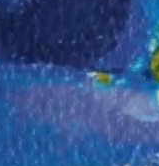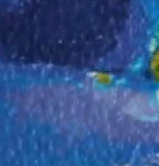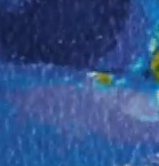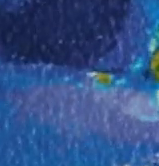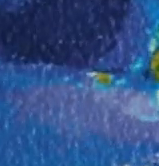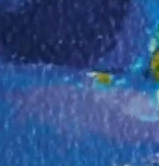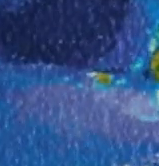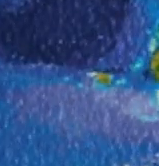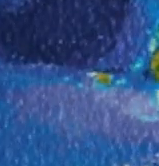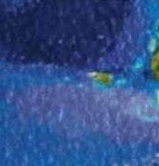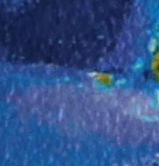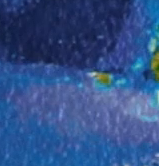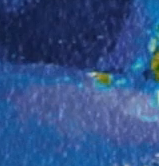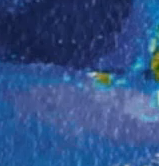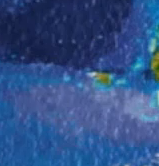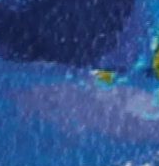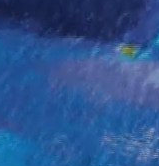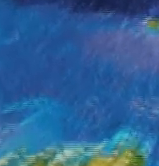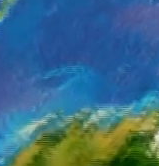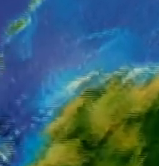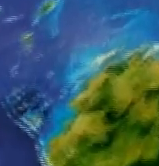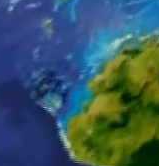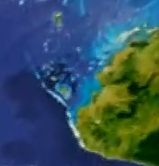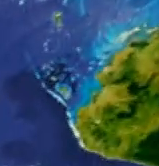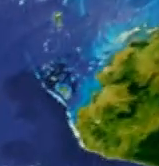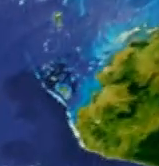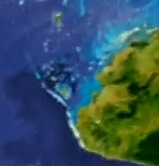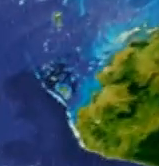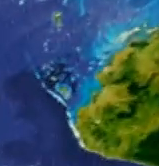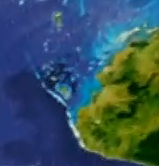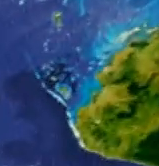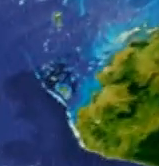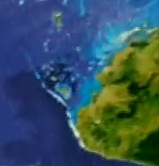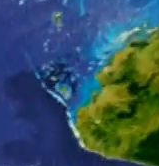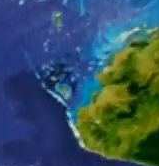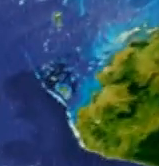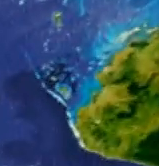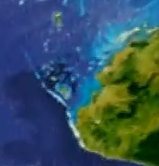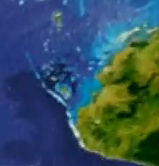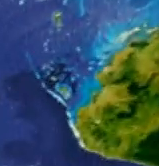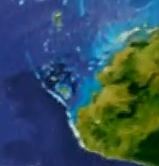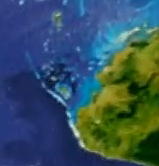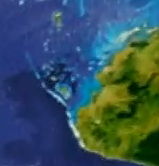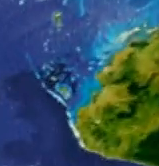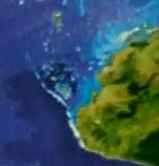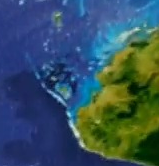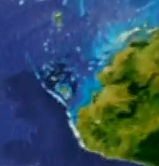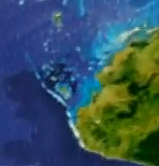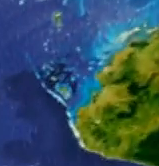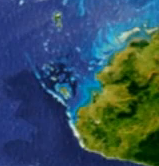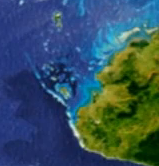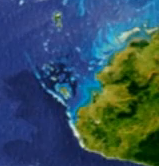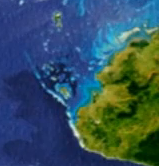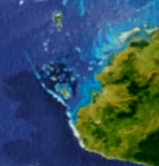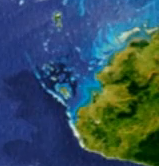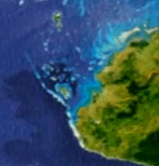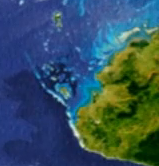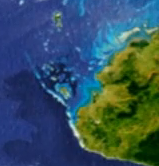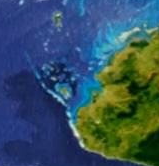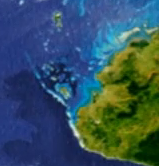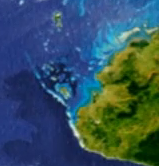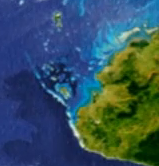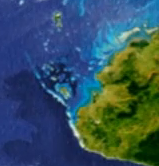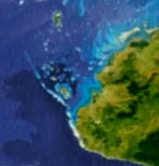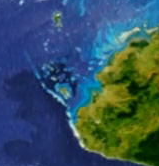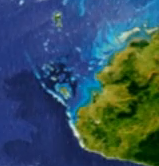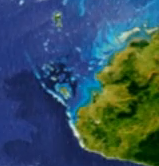from the rest of the country. At sea, for southwest Vitilevu waters, Kandavu and Watoira